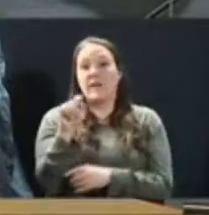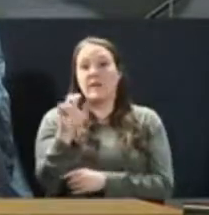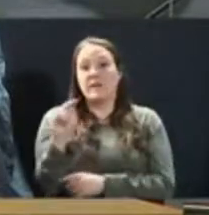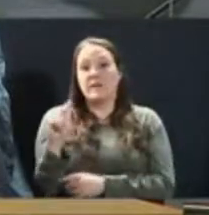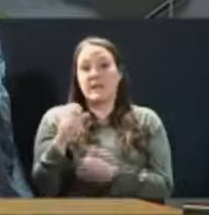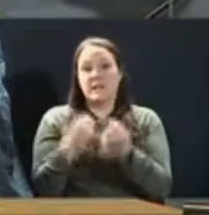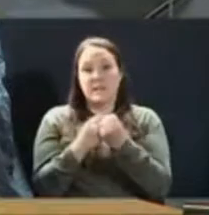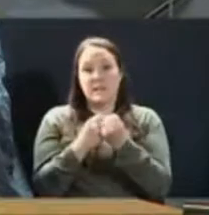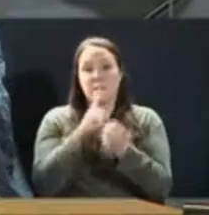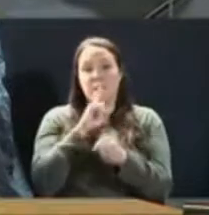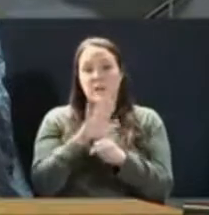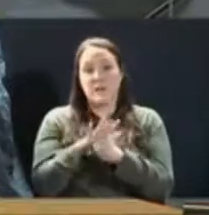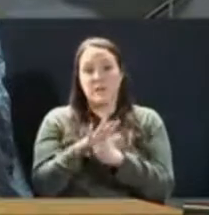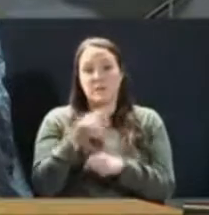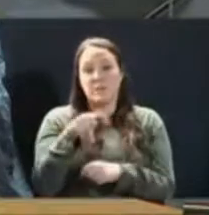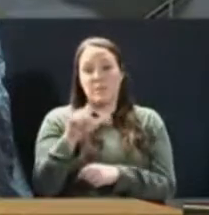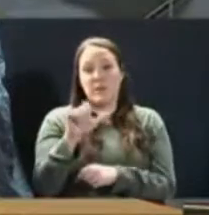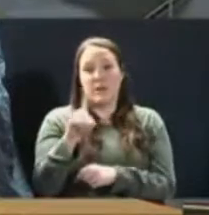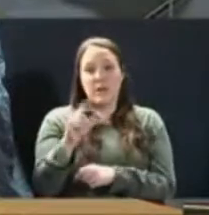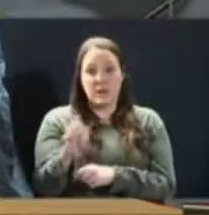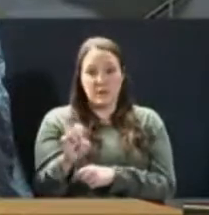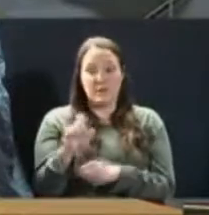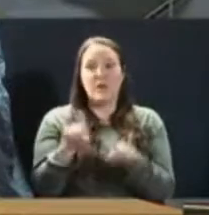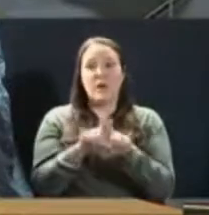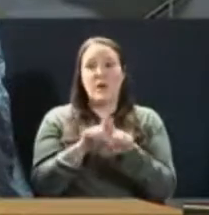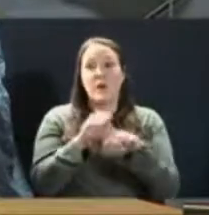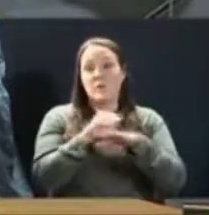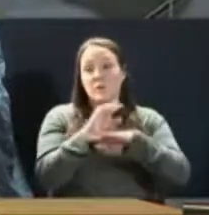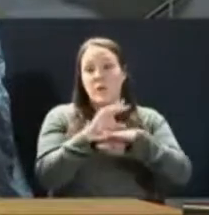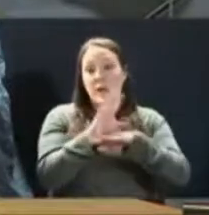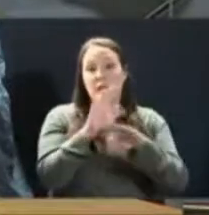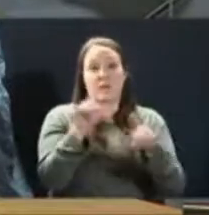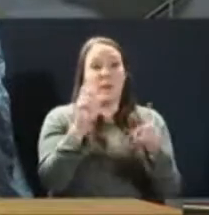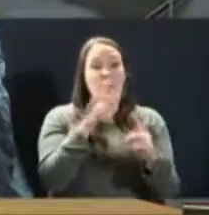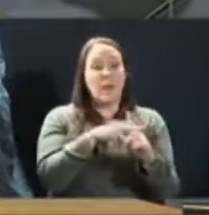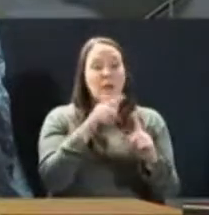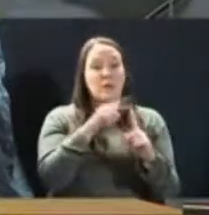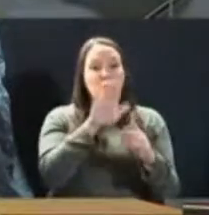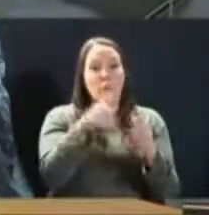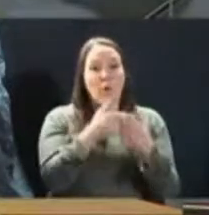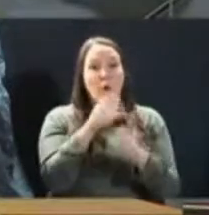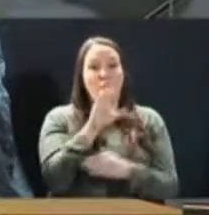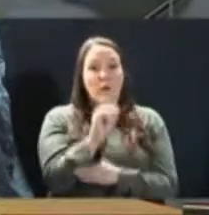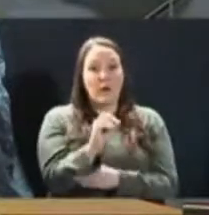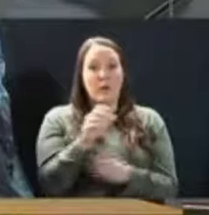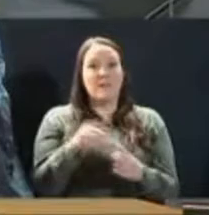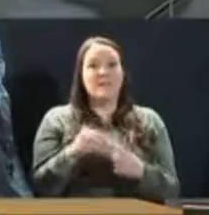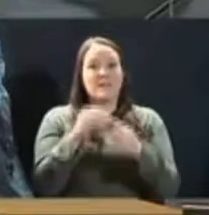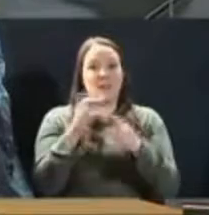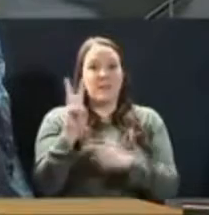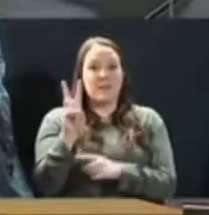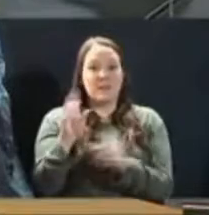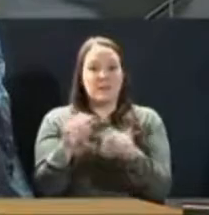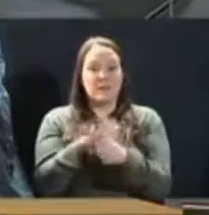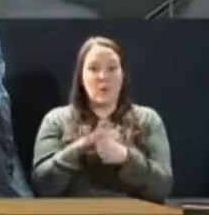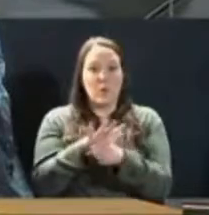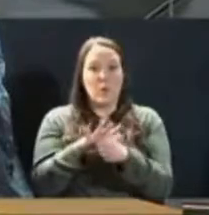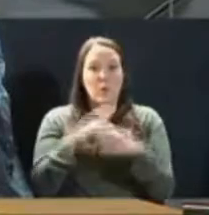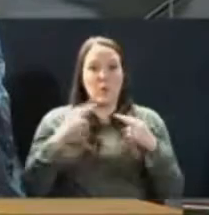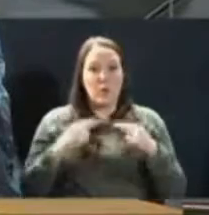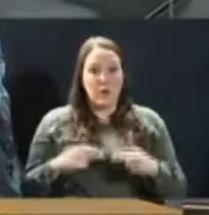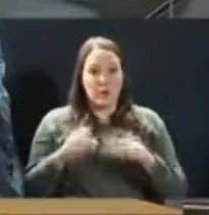He also issued guidance saying that applied to all counties except for the six local health departments. But even